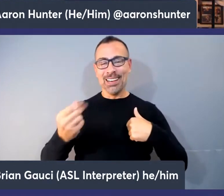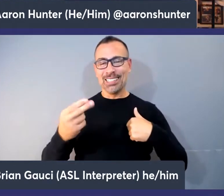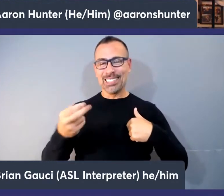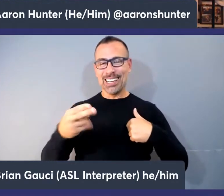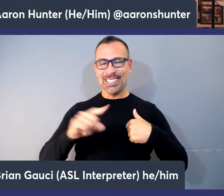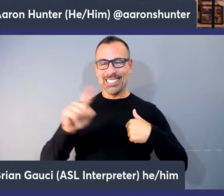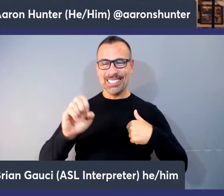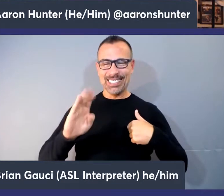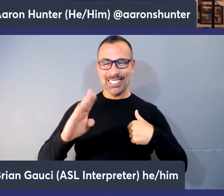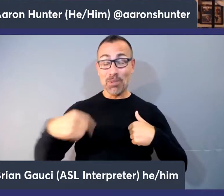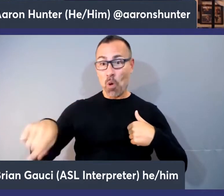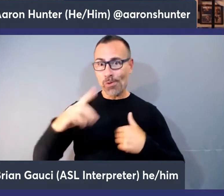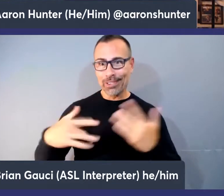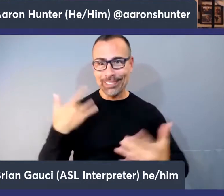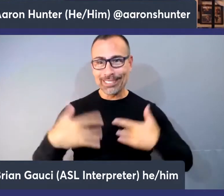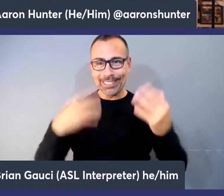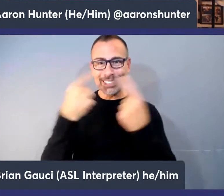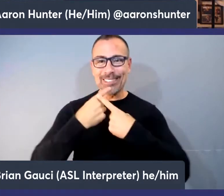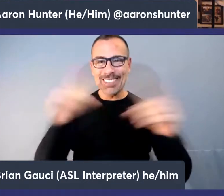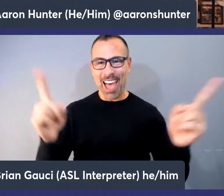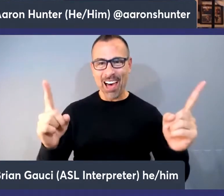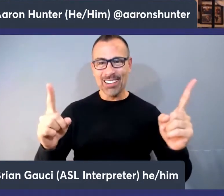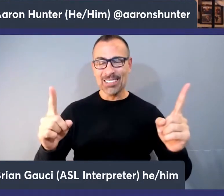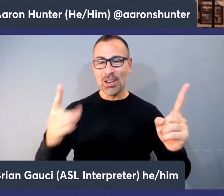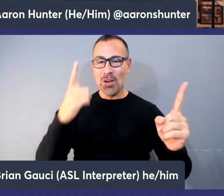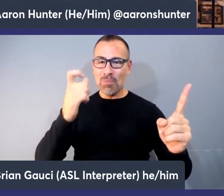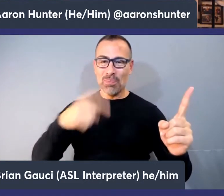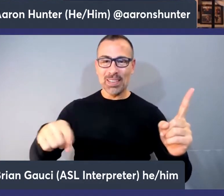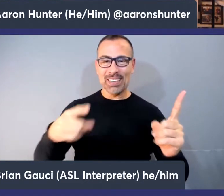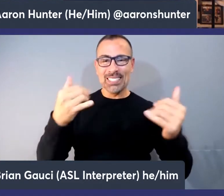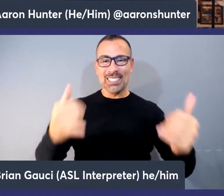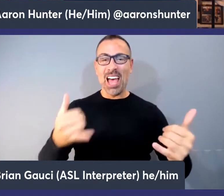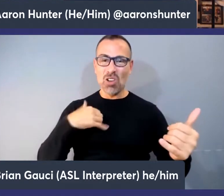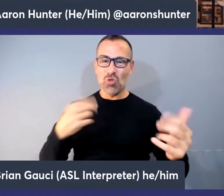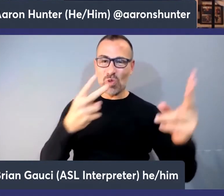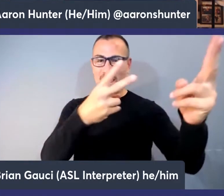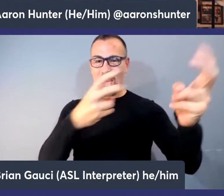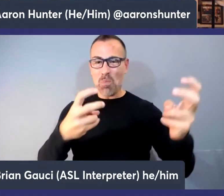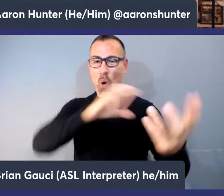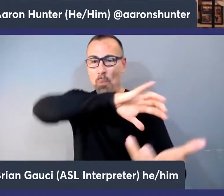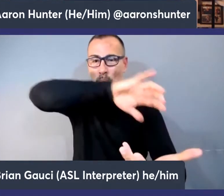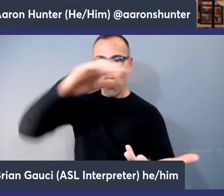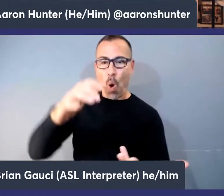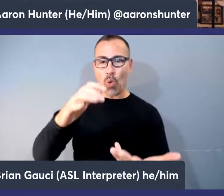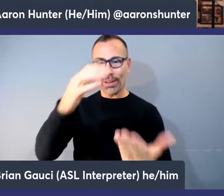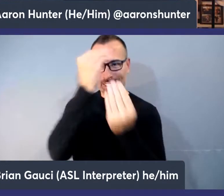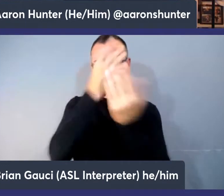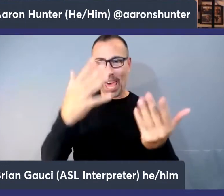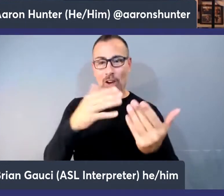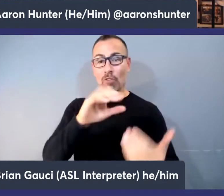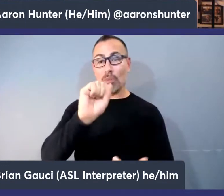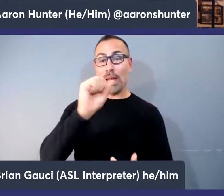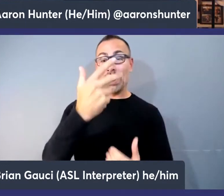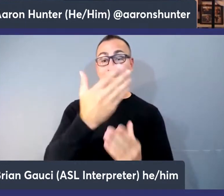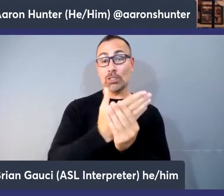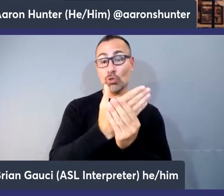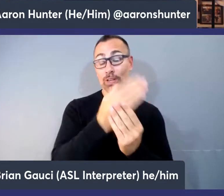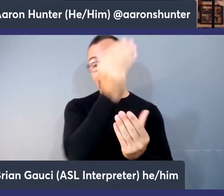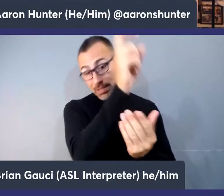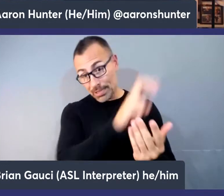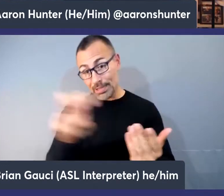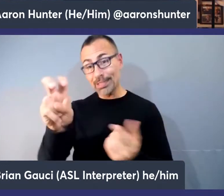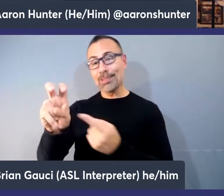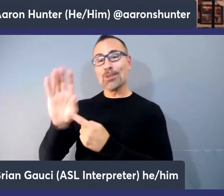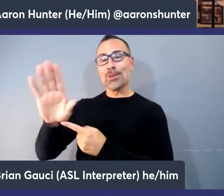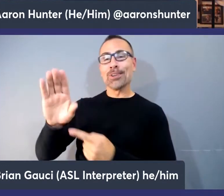customers, which is the ability to bulk import data directly from Amazon S3 into your DynamoDB tables. So